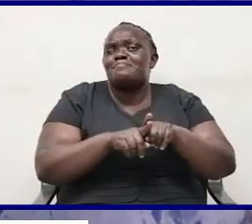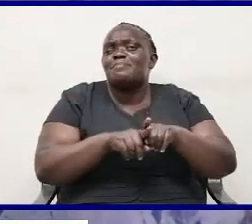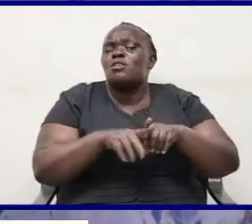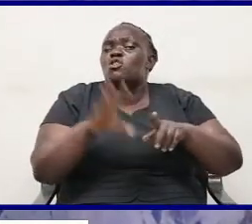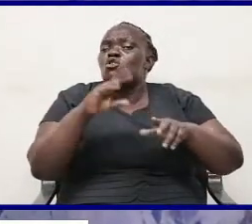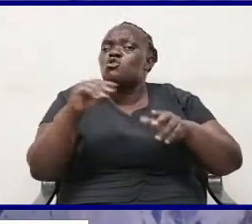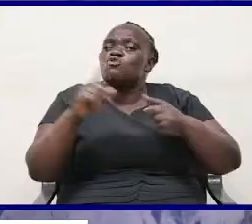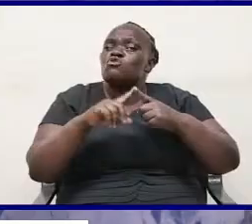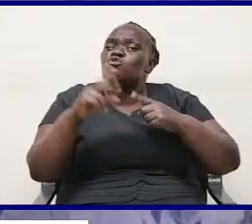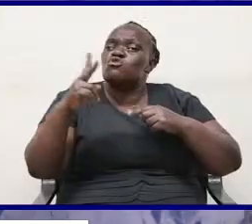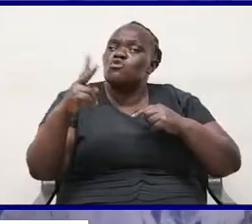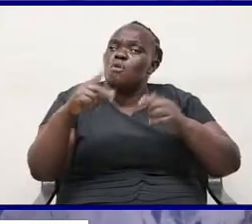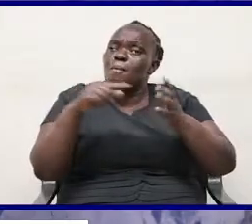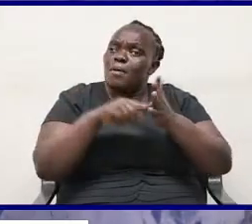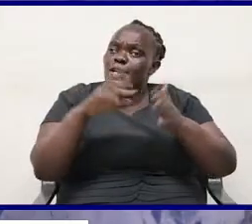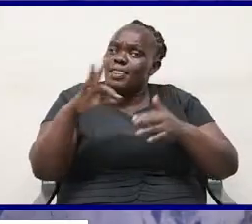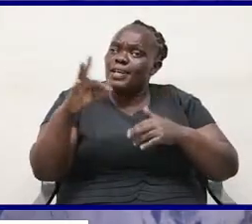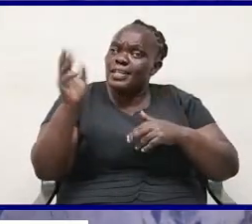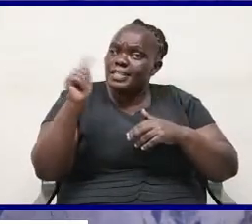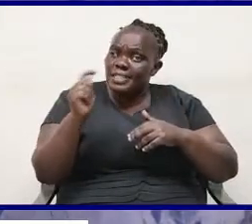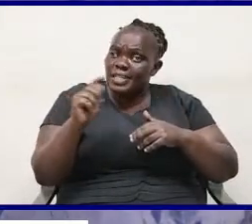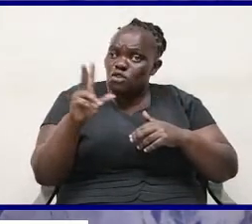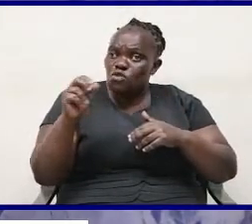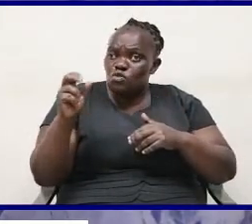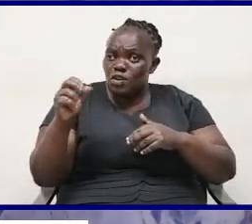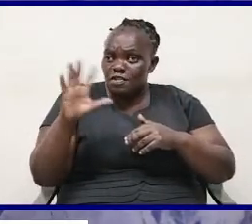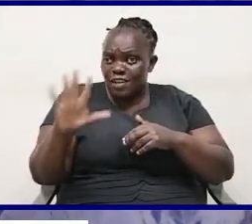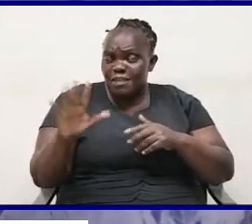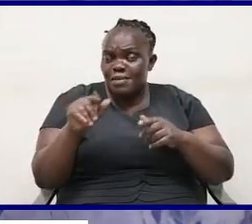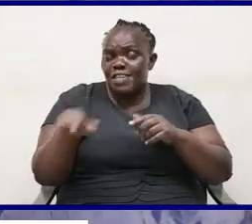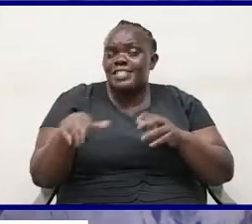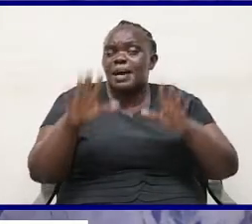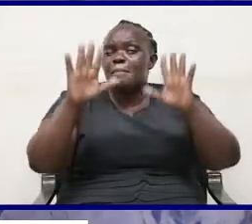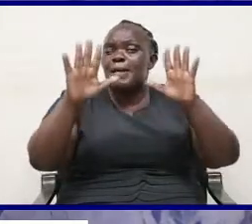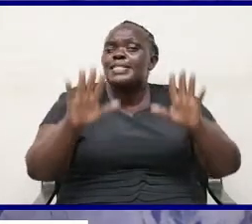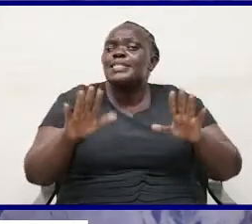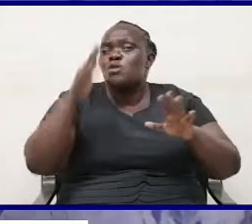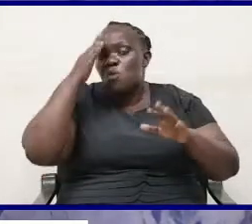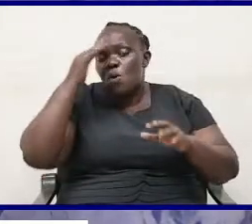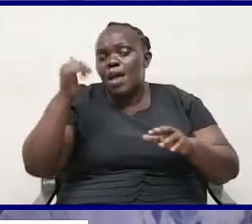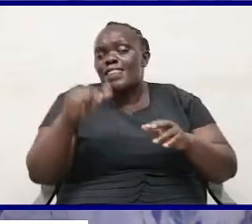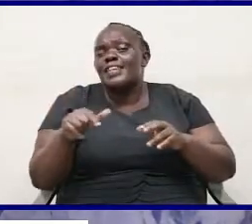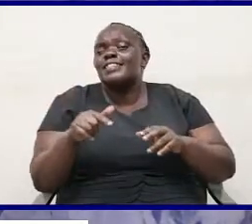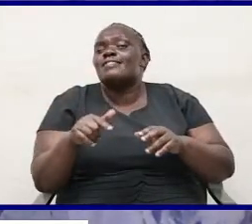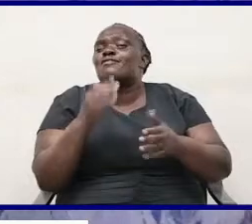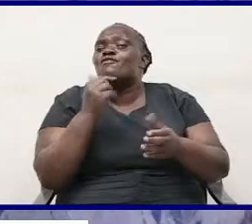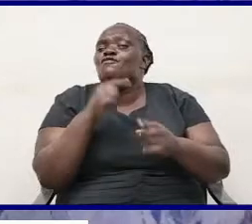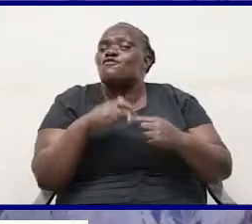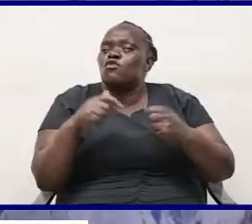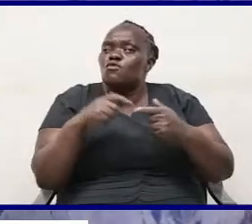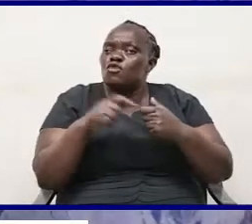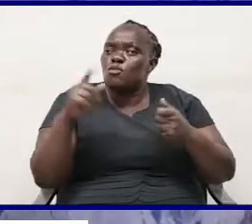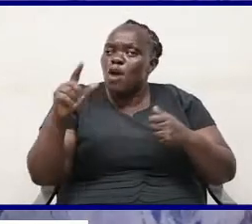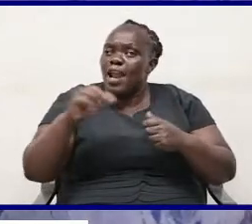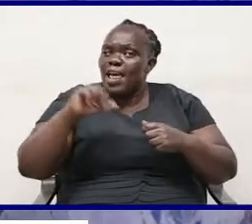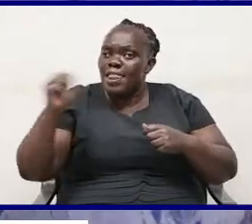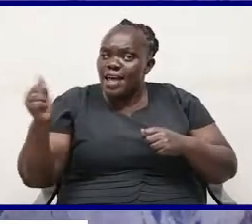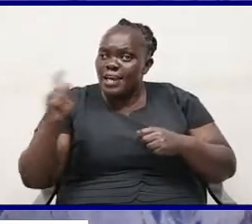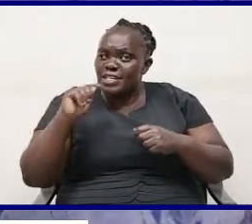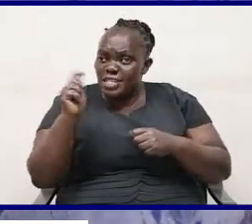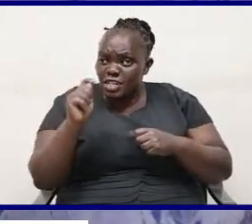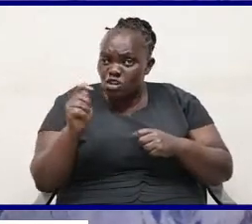actually gone to 2.7 trillion in 2025. And this is amazing because it's up from 1.13 trillion